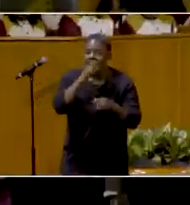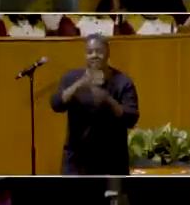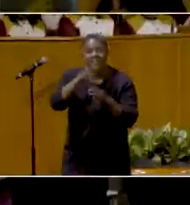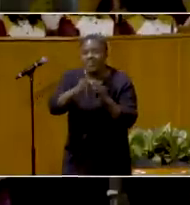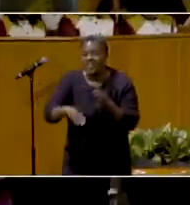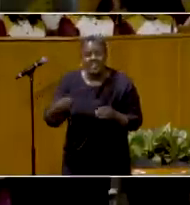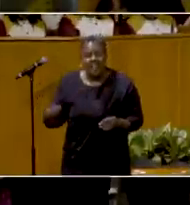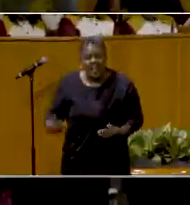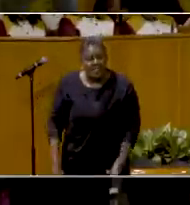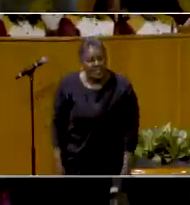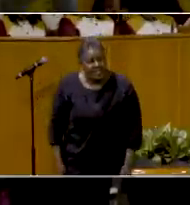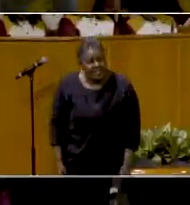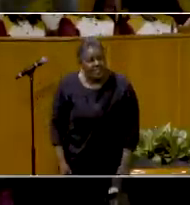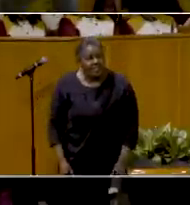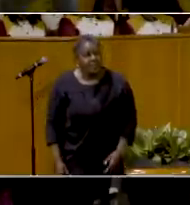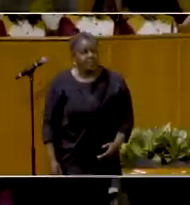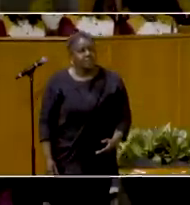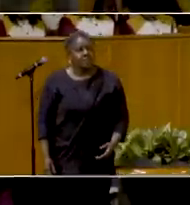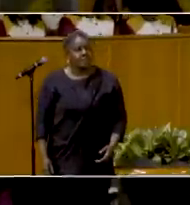yet.